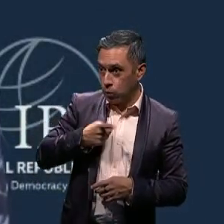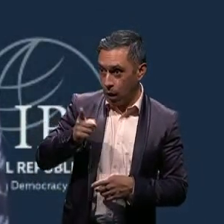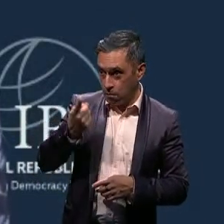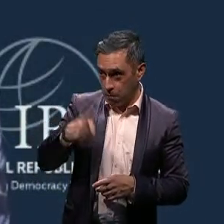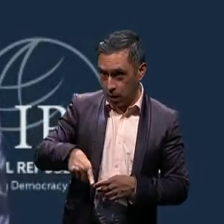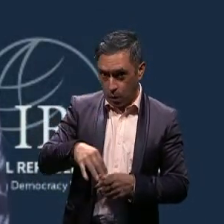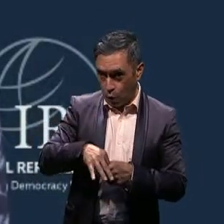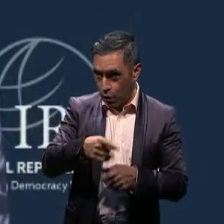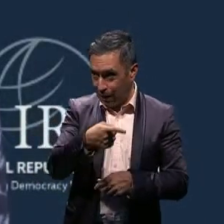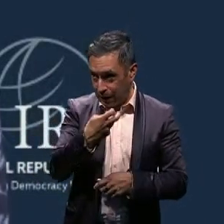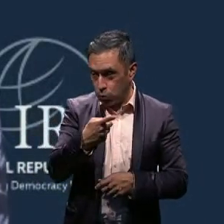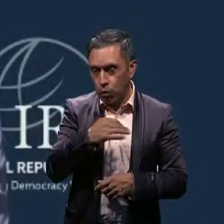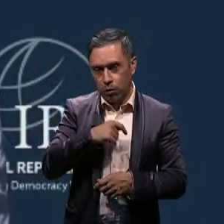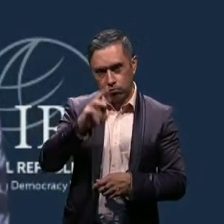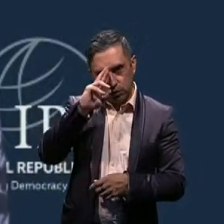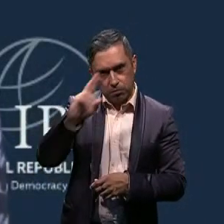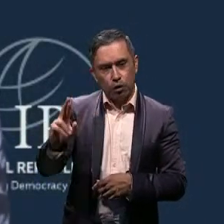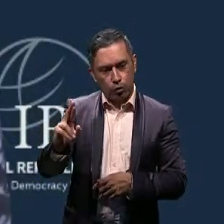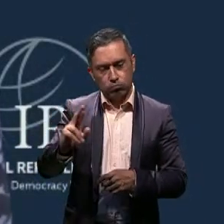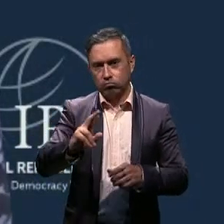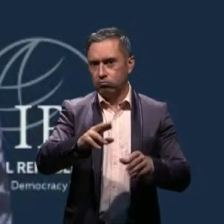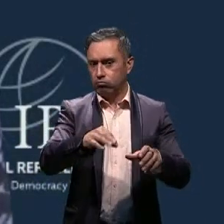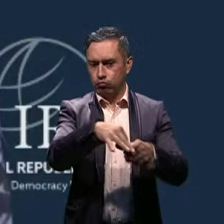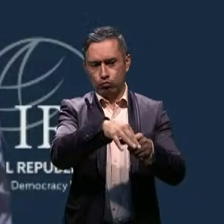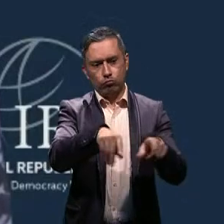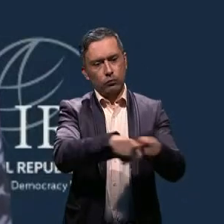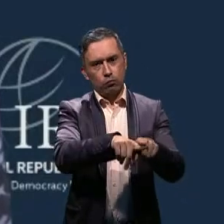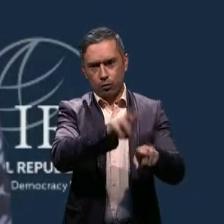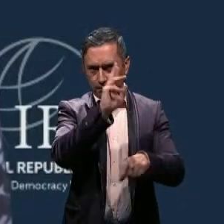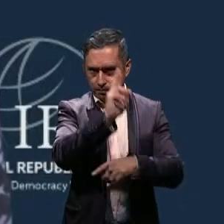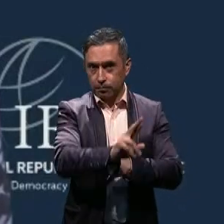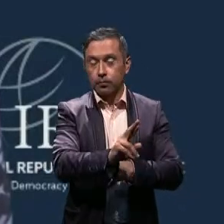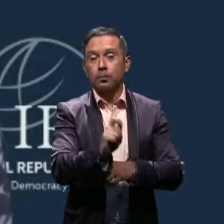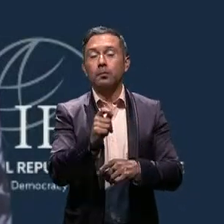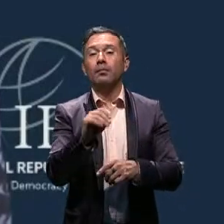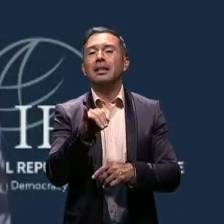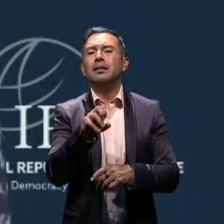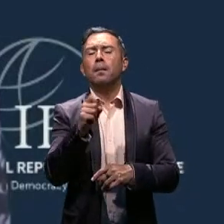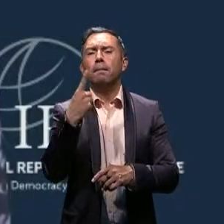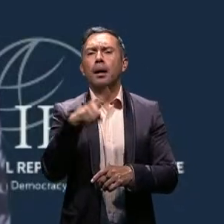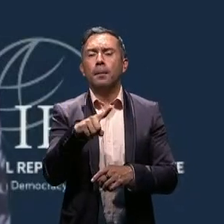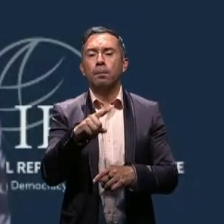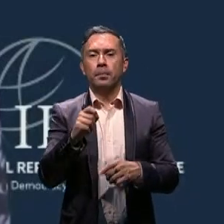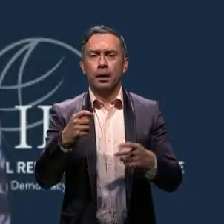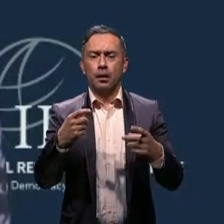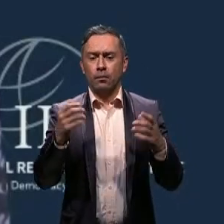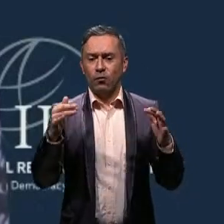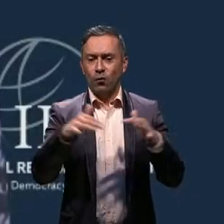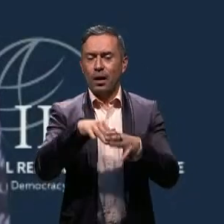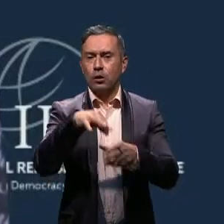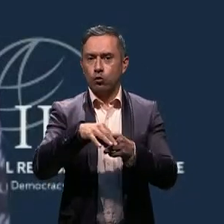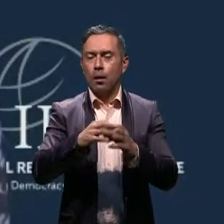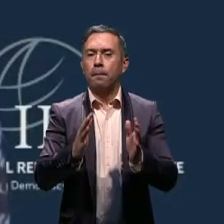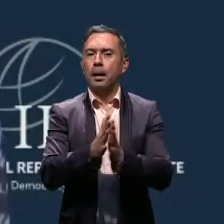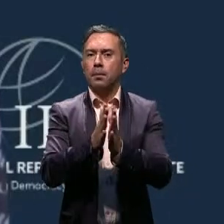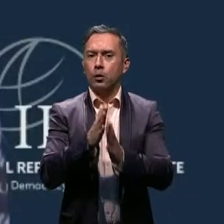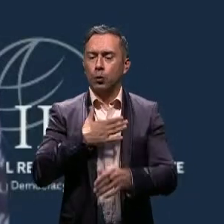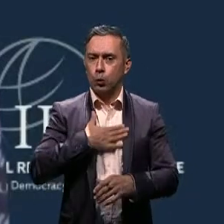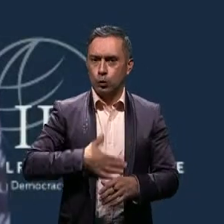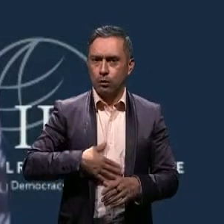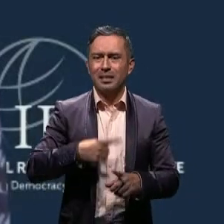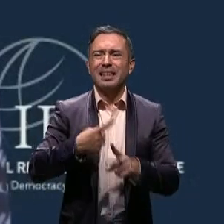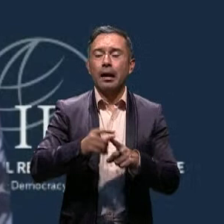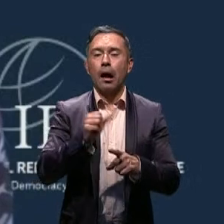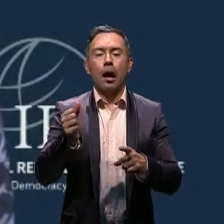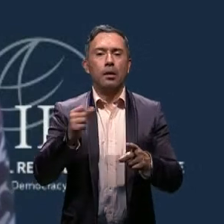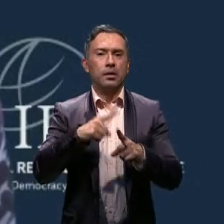people. IRI has used these observer missions to promote commitments with the fair participation in